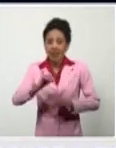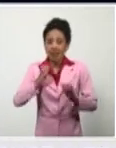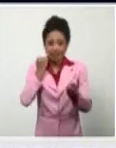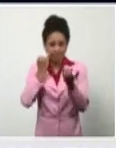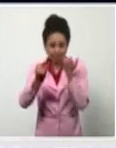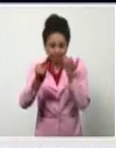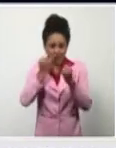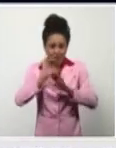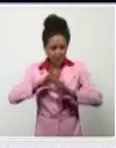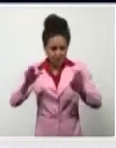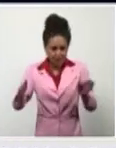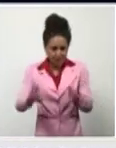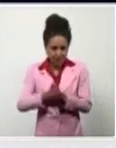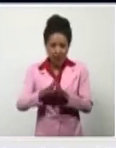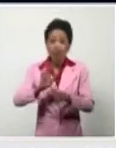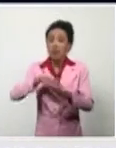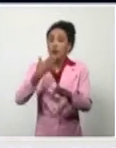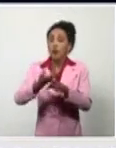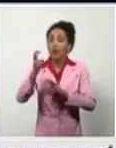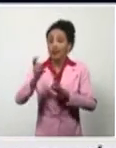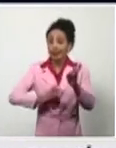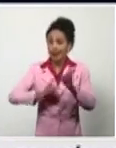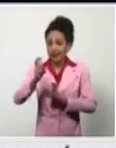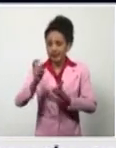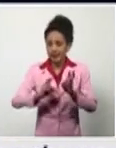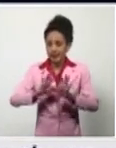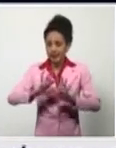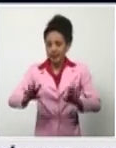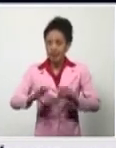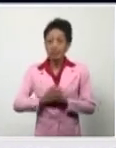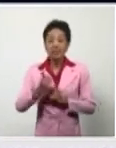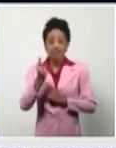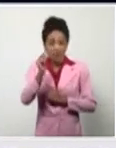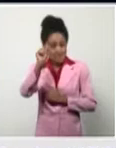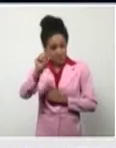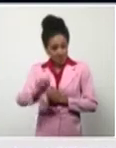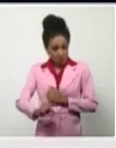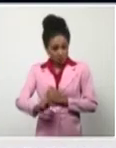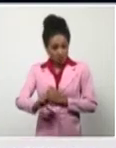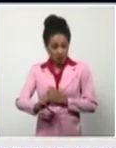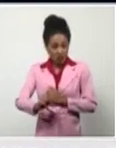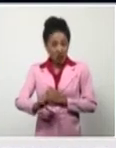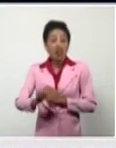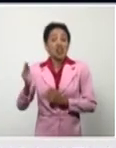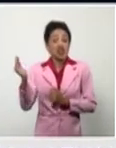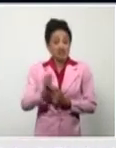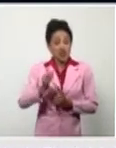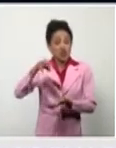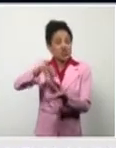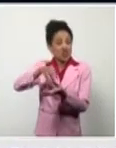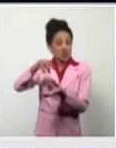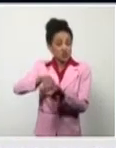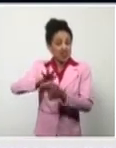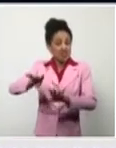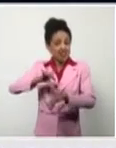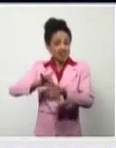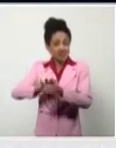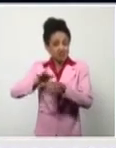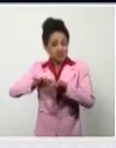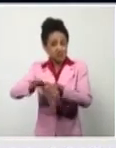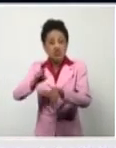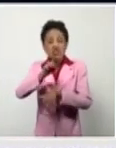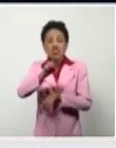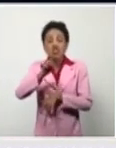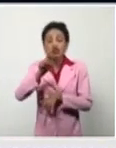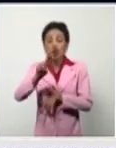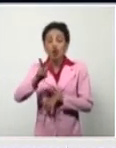and the participation of this single person who came from this other city with high level of transmission, 112 cases